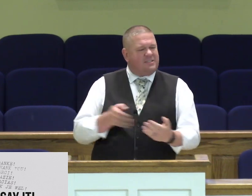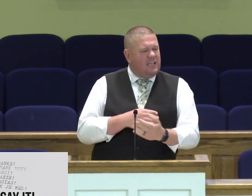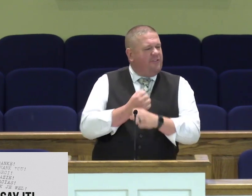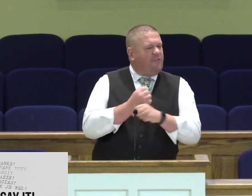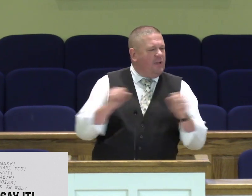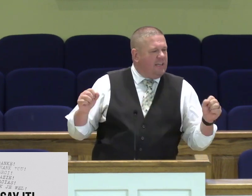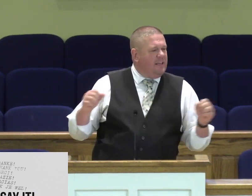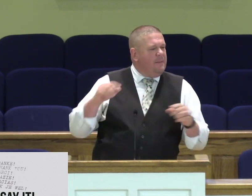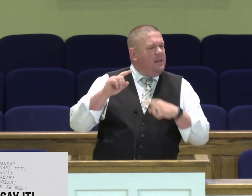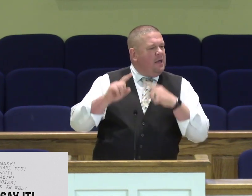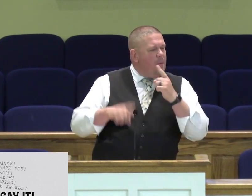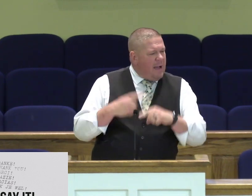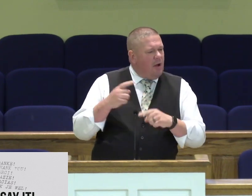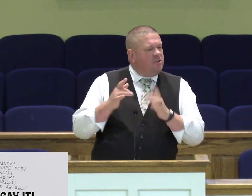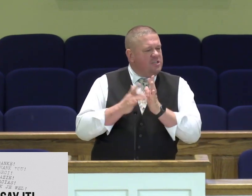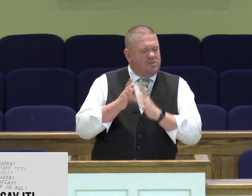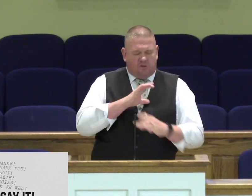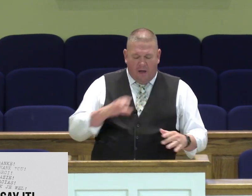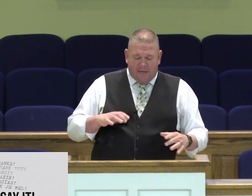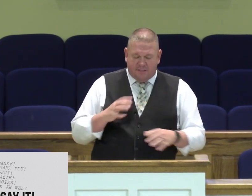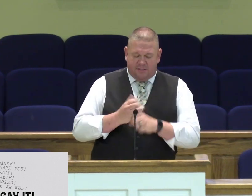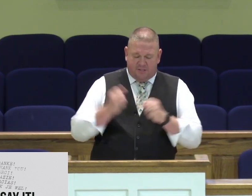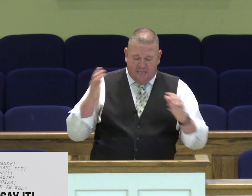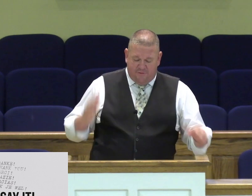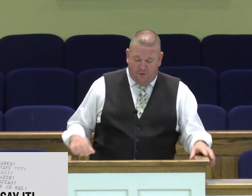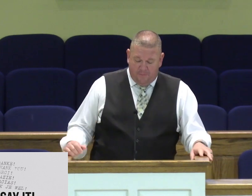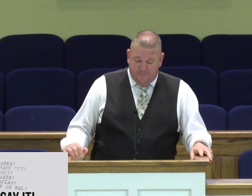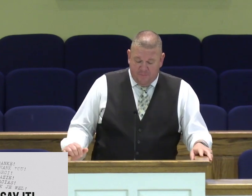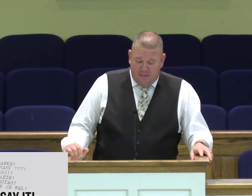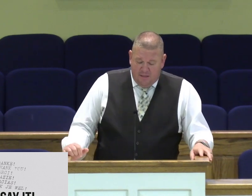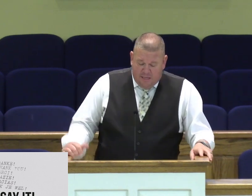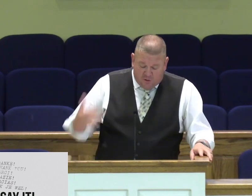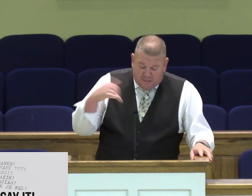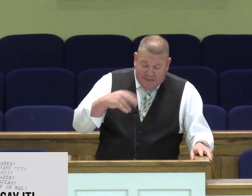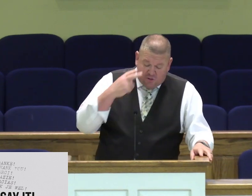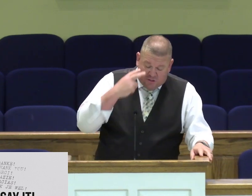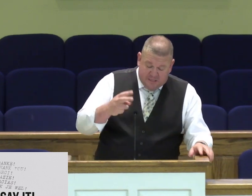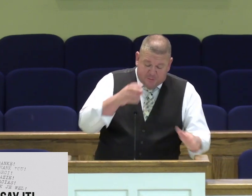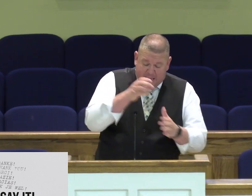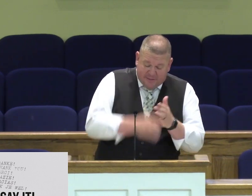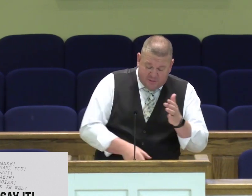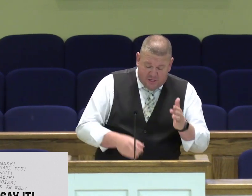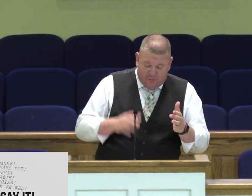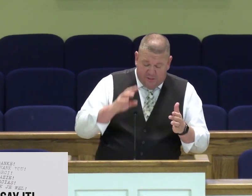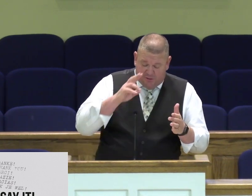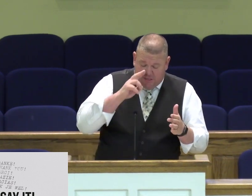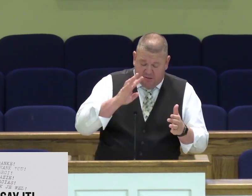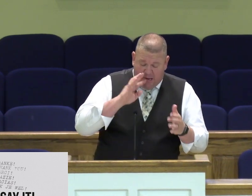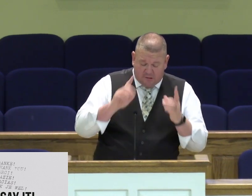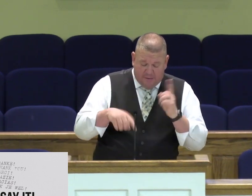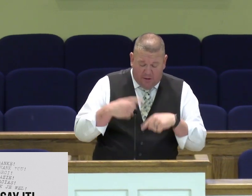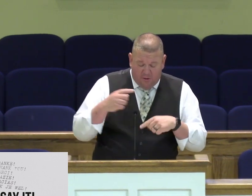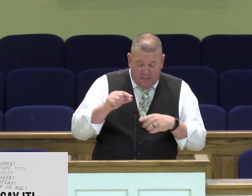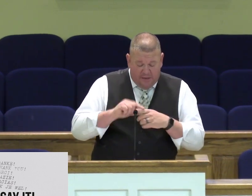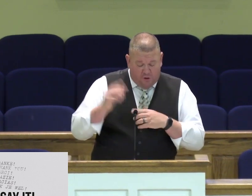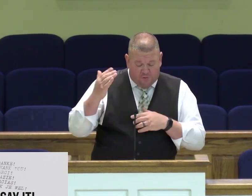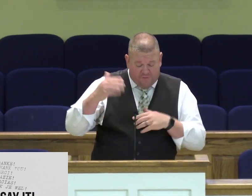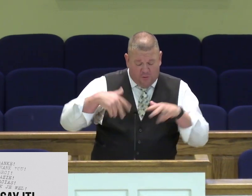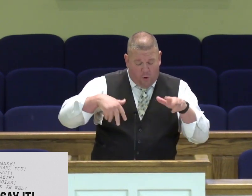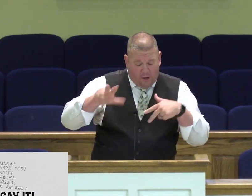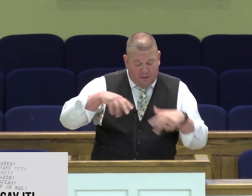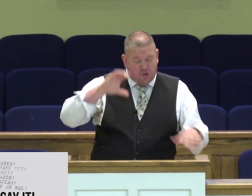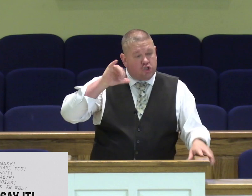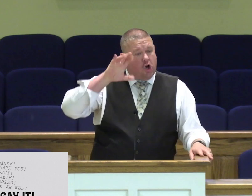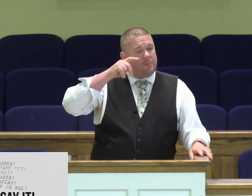and sing freely about Jesus Christ, the Savior. And so tonight, as you see this passage here, you see the talks about, in verse